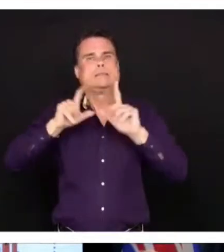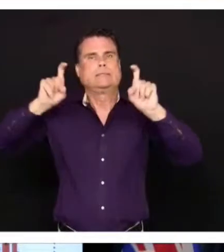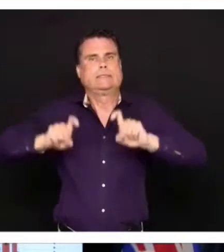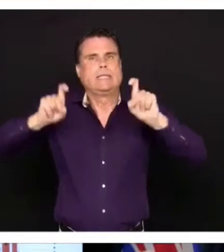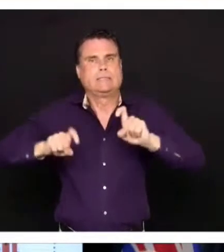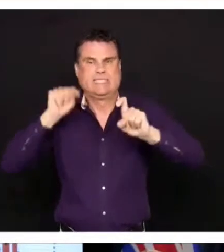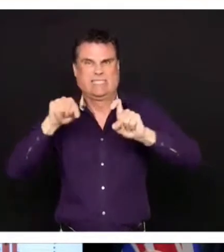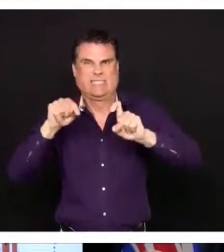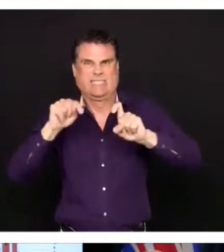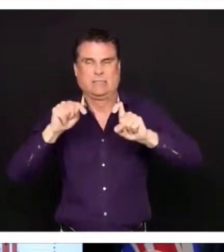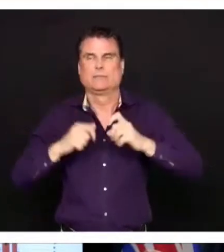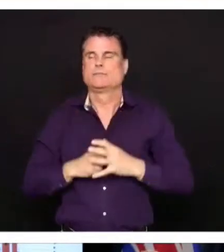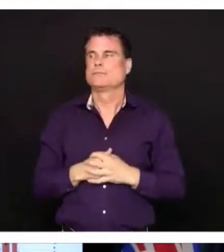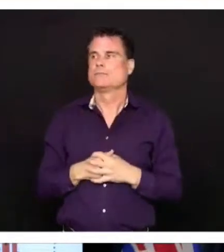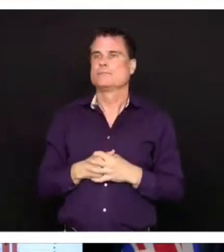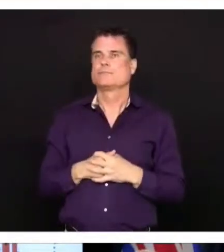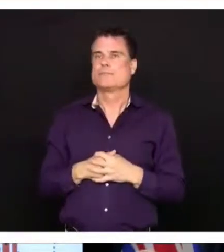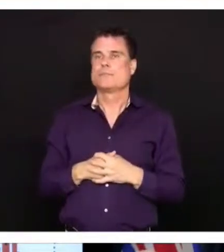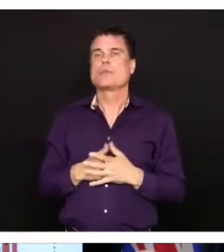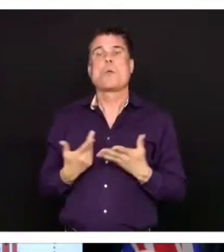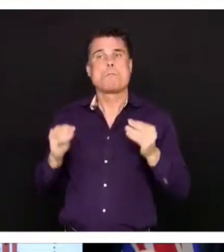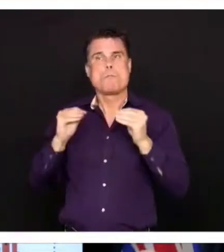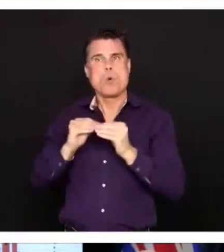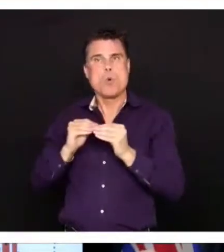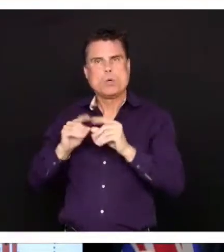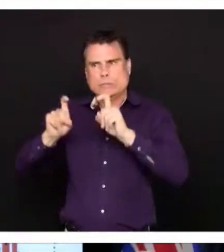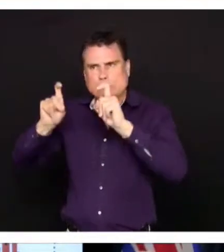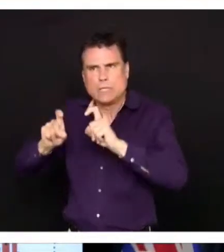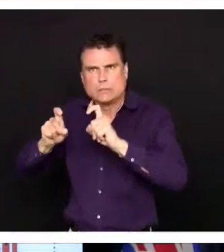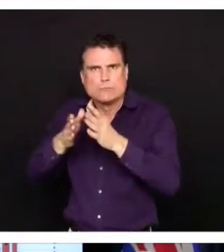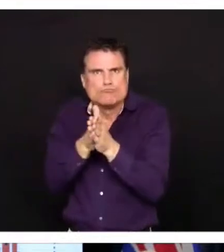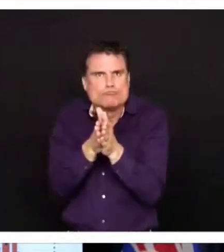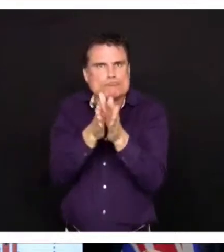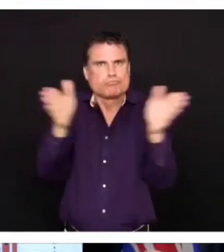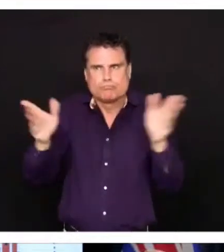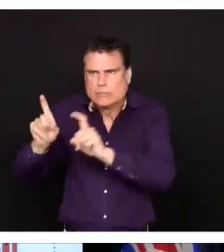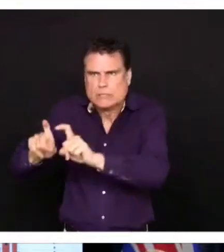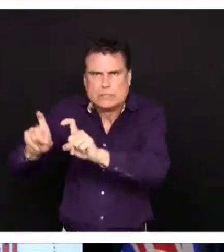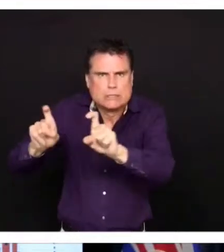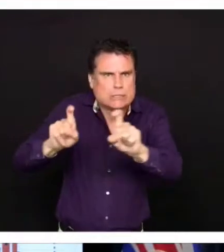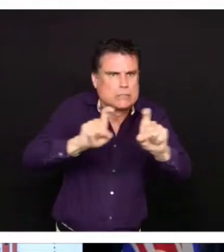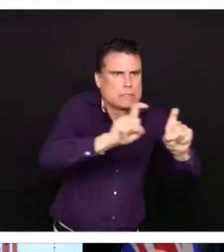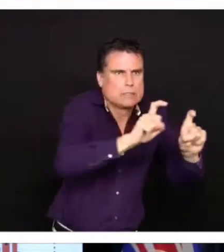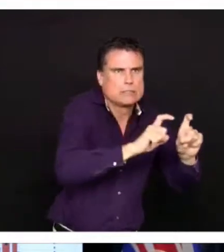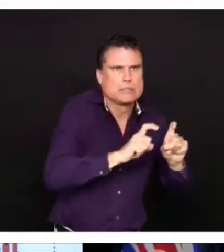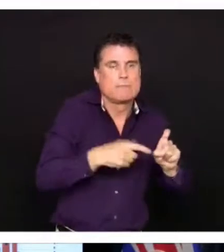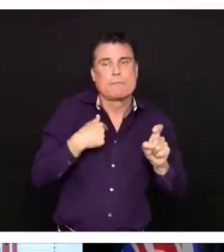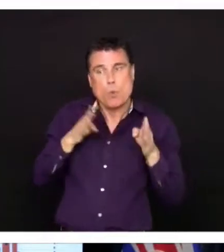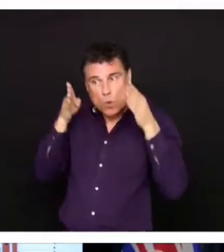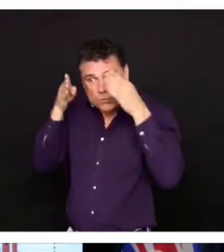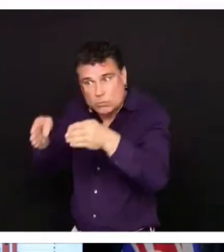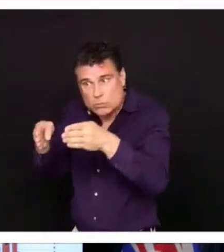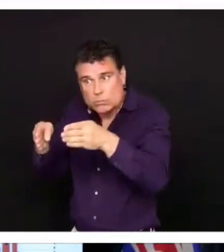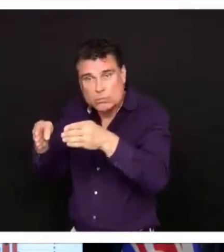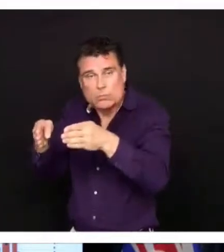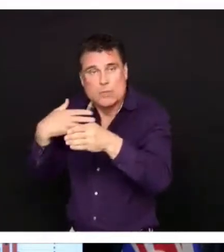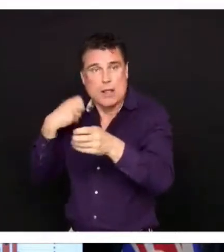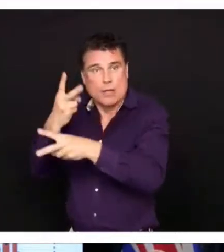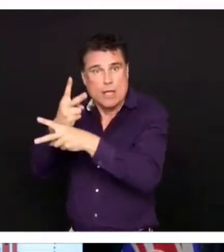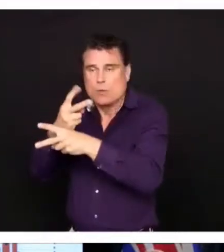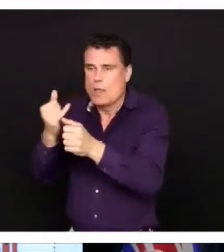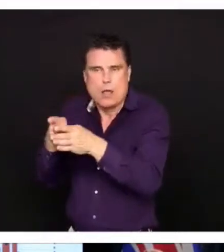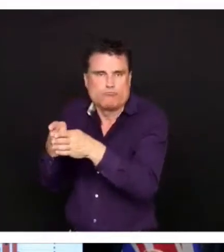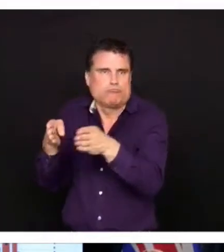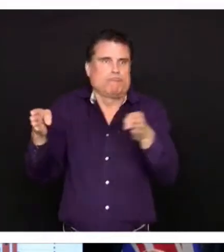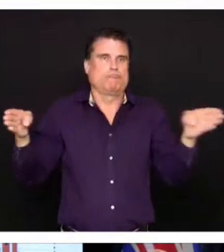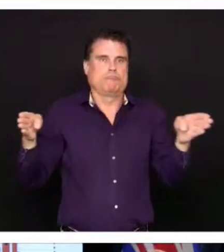On our next slide, this is the same graph but presented by the date of onset of illness. So what I